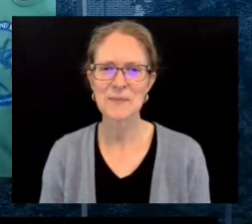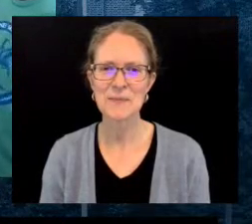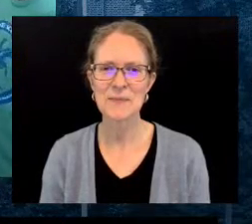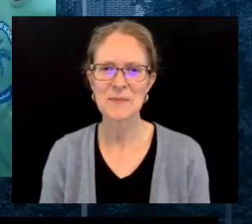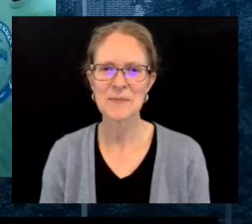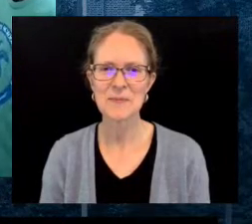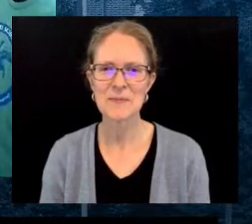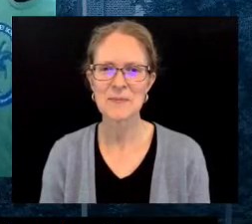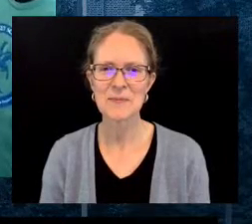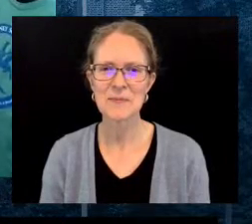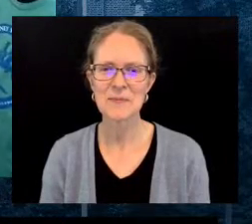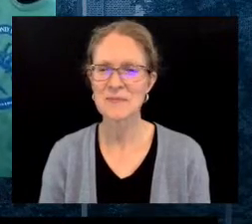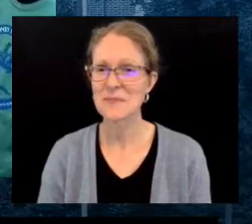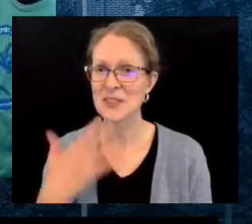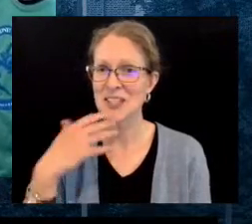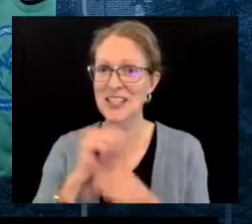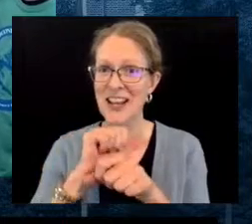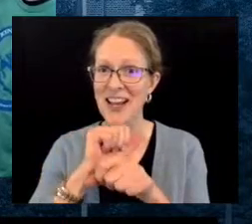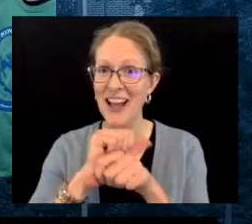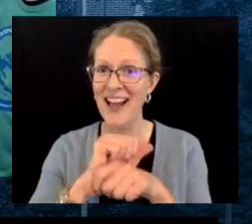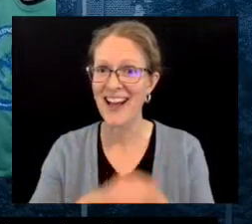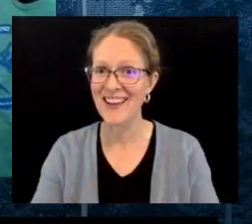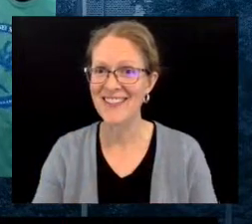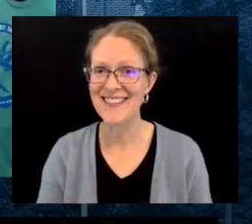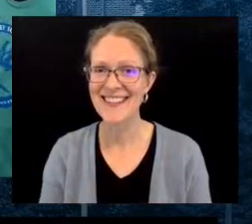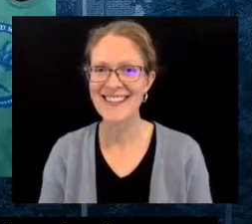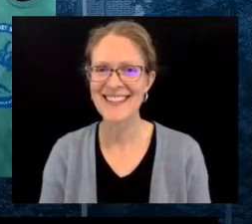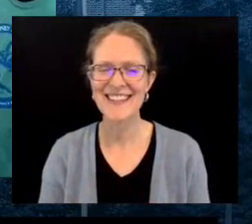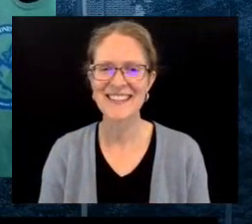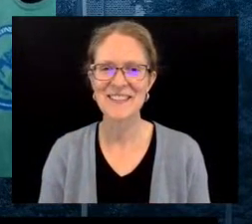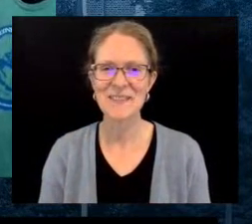Good job. Way to go.